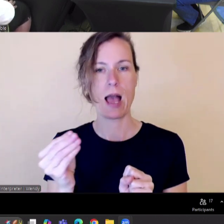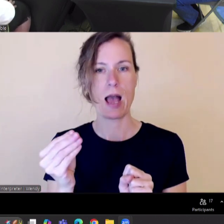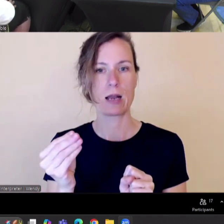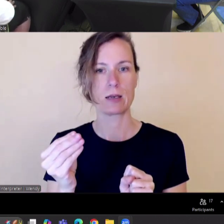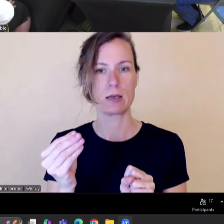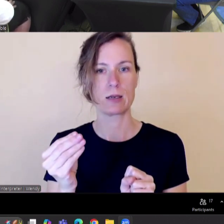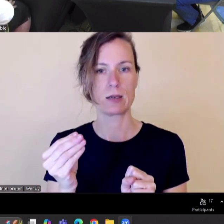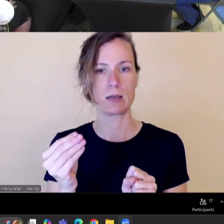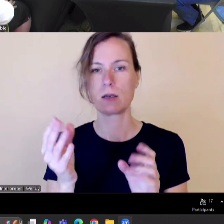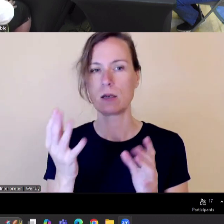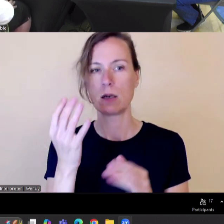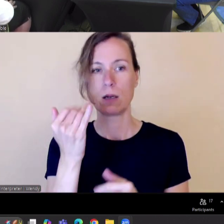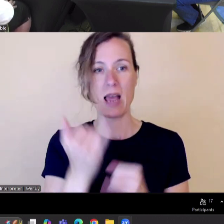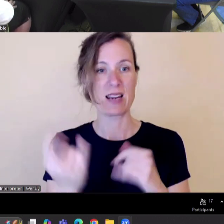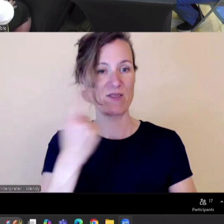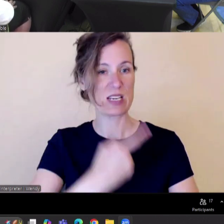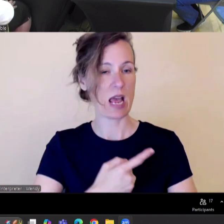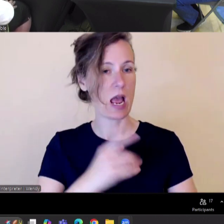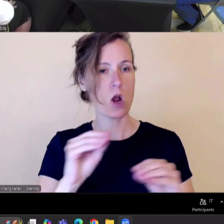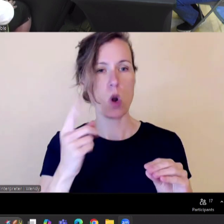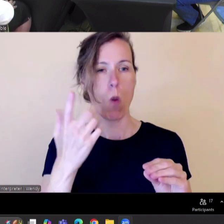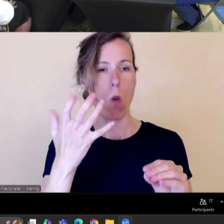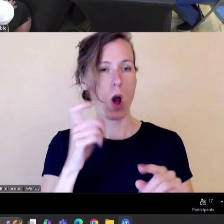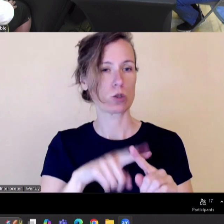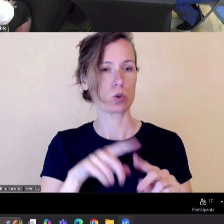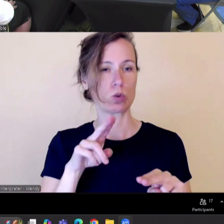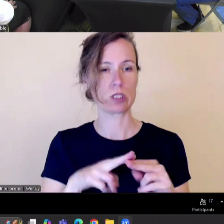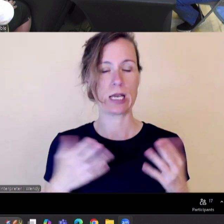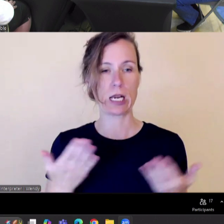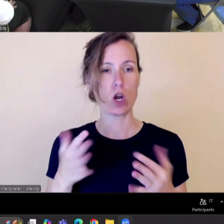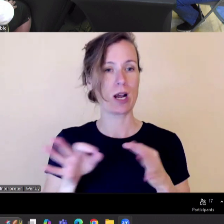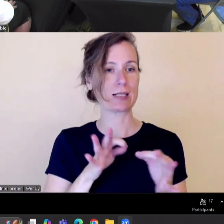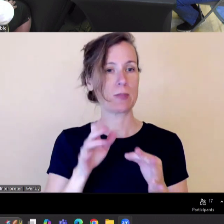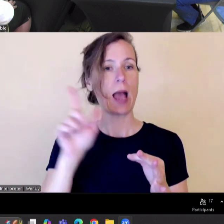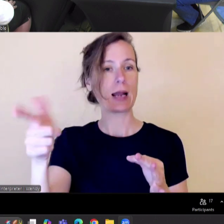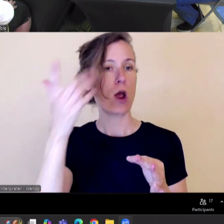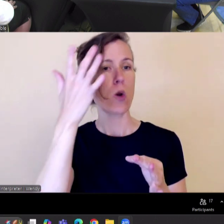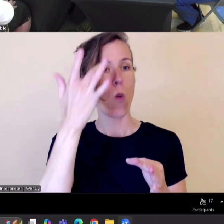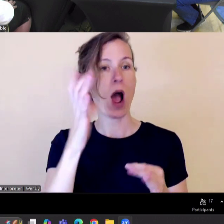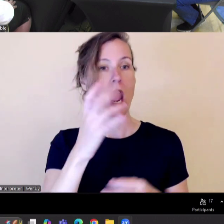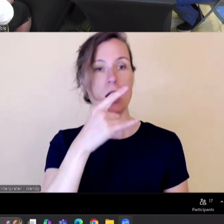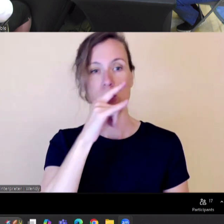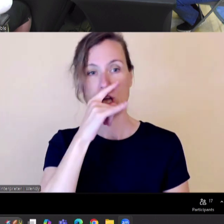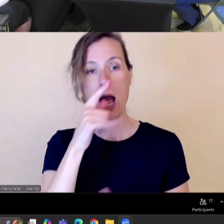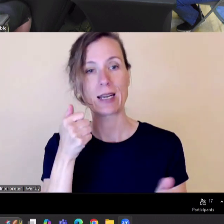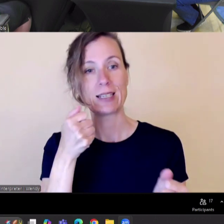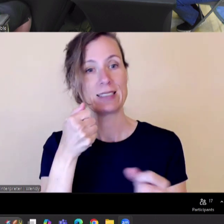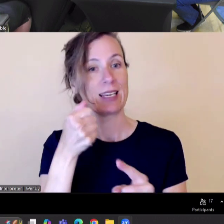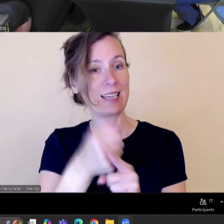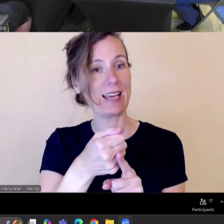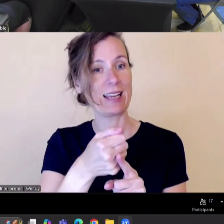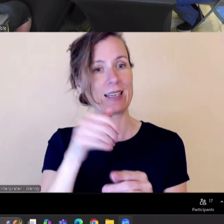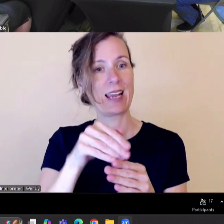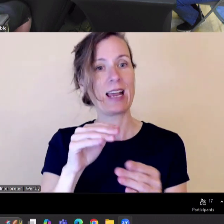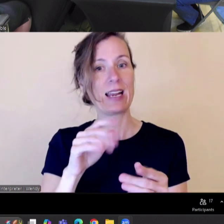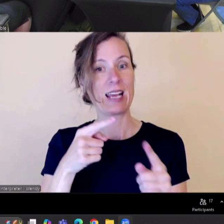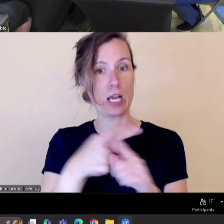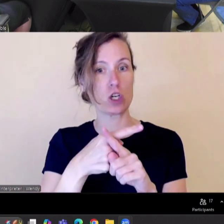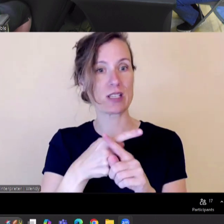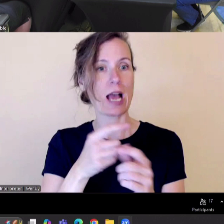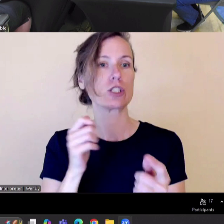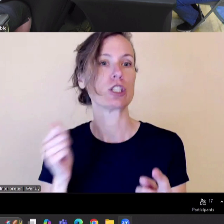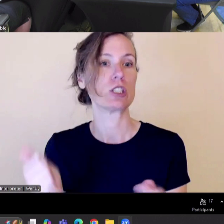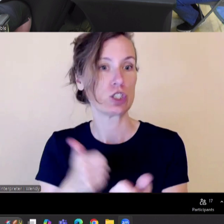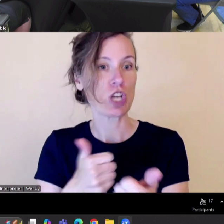don't think anyone wants to be sitting here trying to explain later on why a child was hit in an intersection chasing a ball and the car couldn't